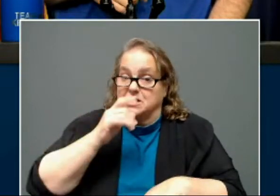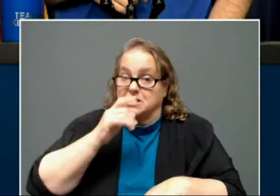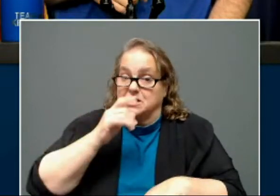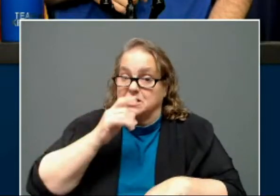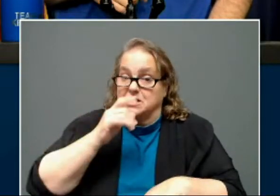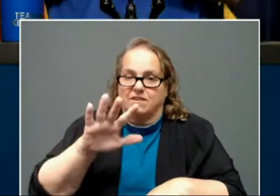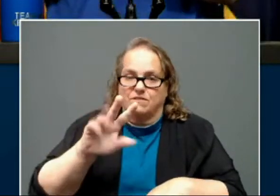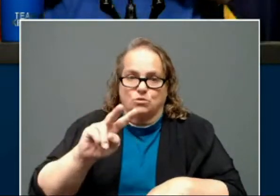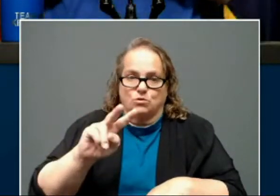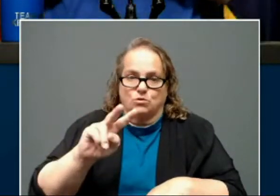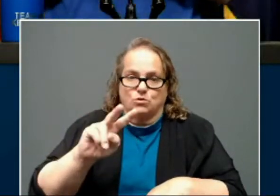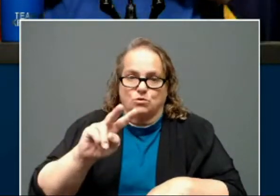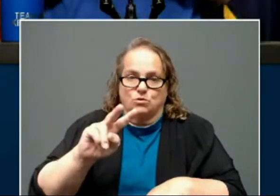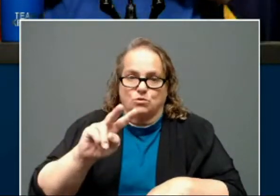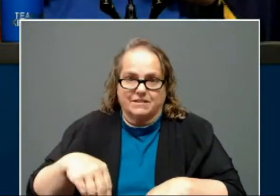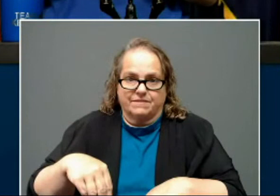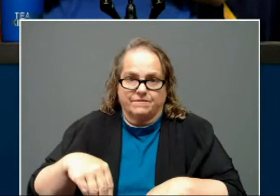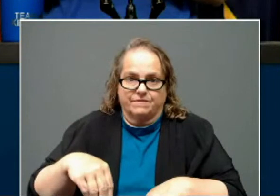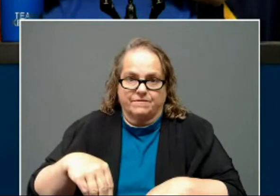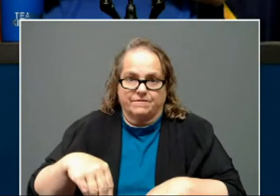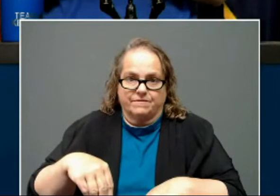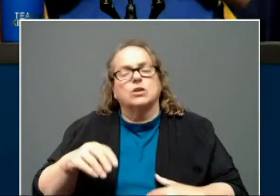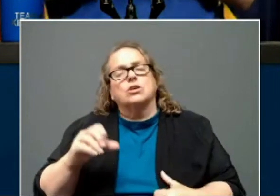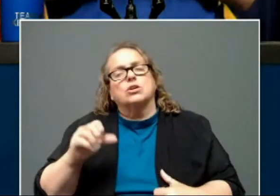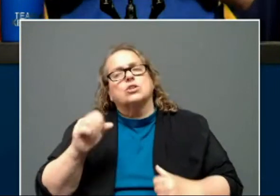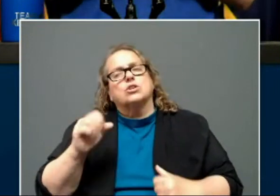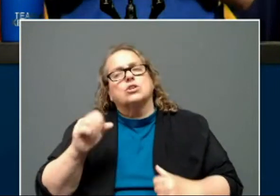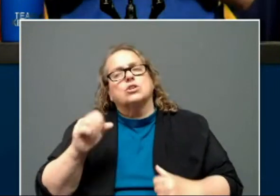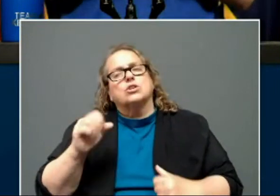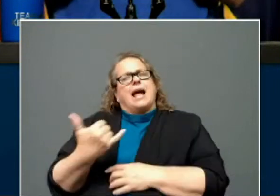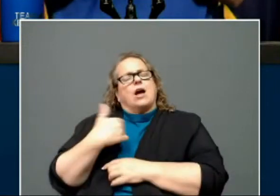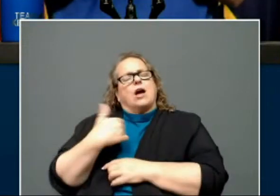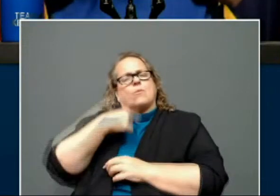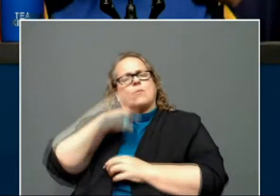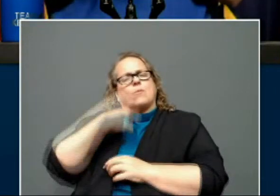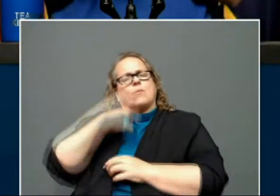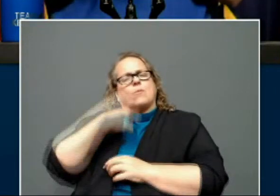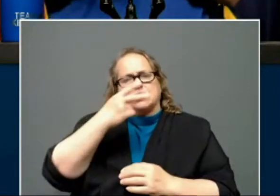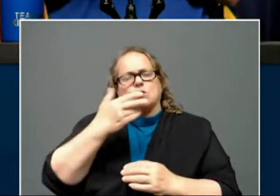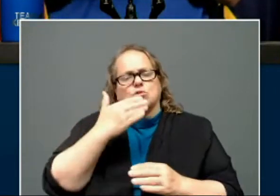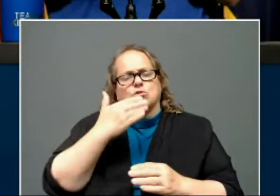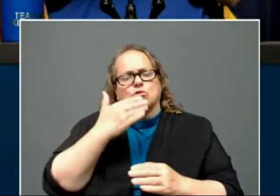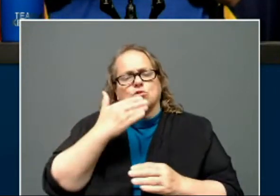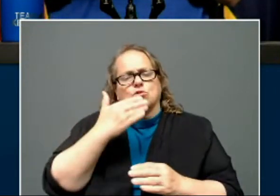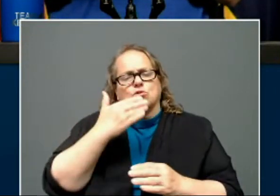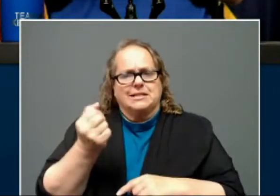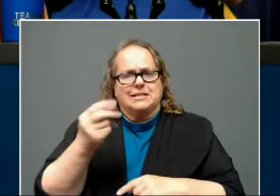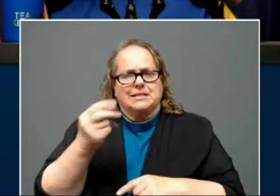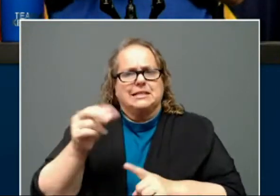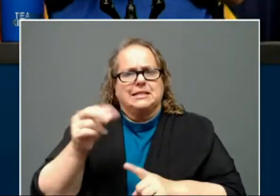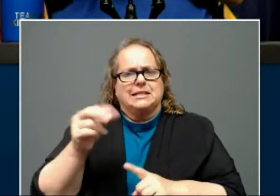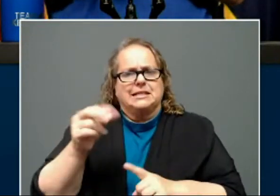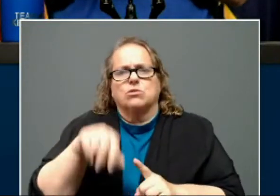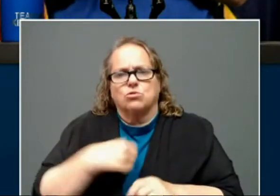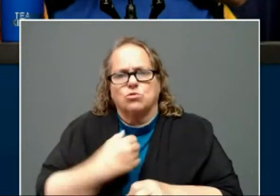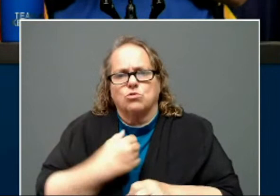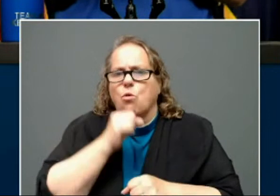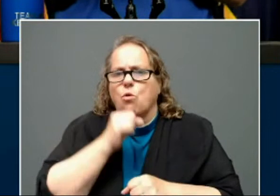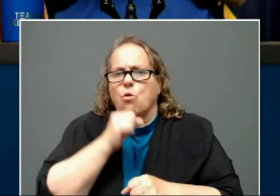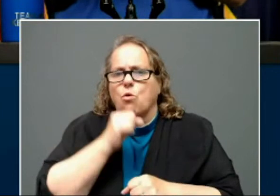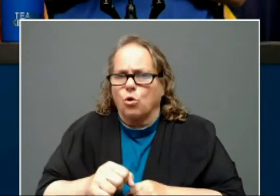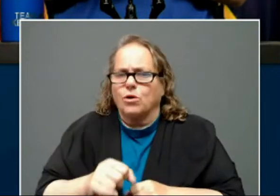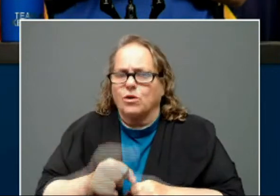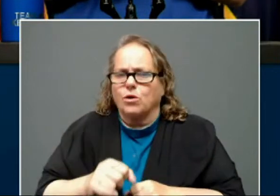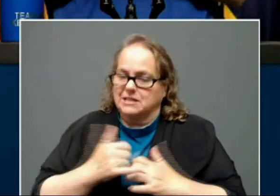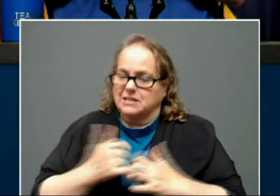52% vaccinated. And actually, we think we see a really good response of 16 and 17-year-olds, and that's really exciting.